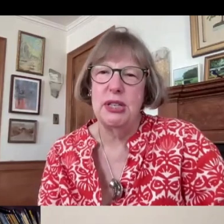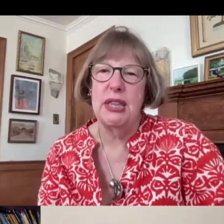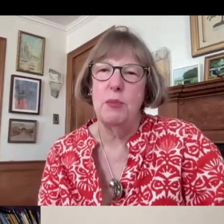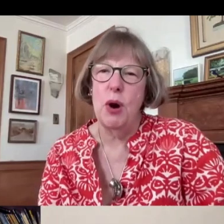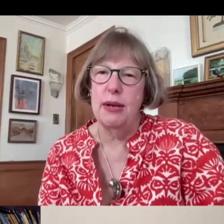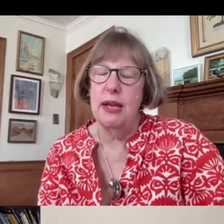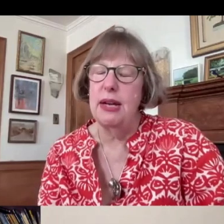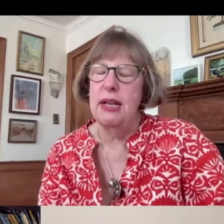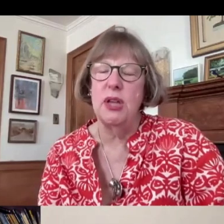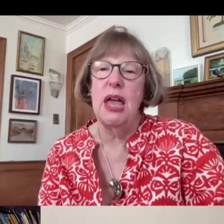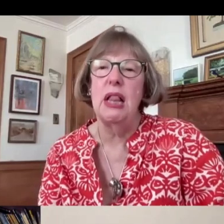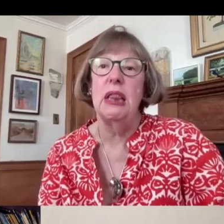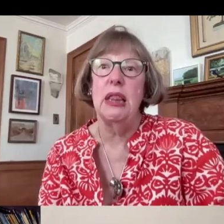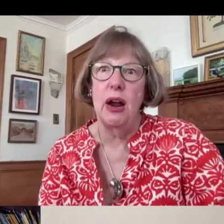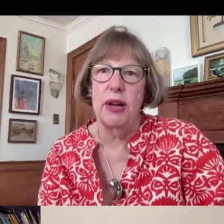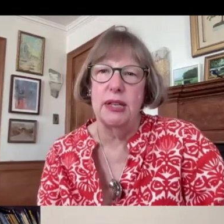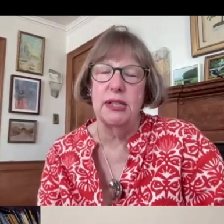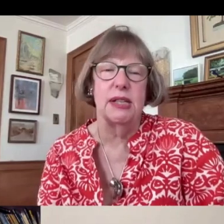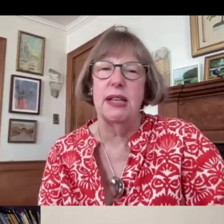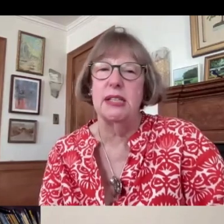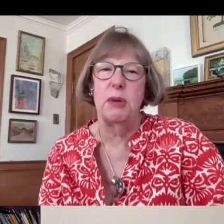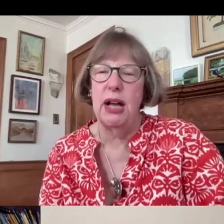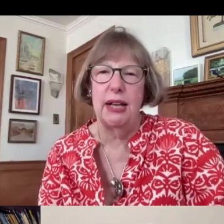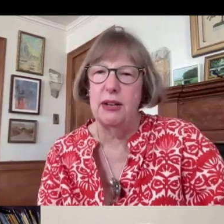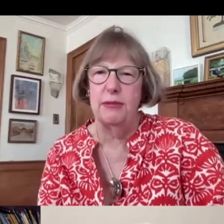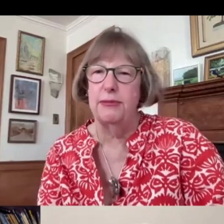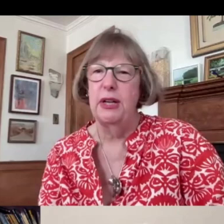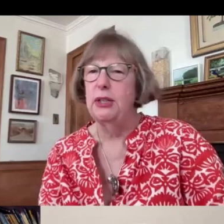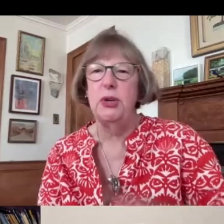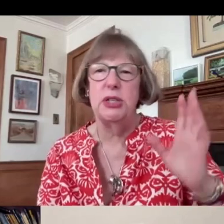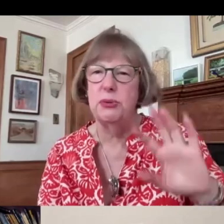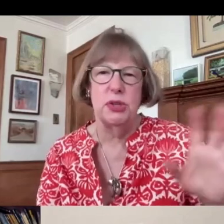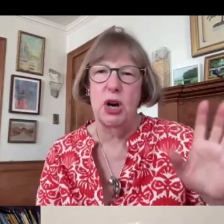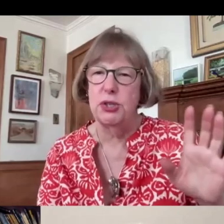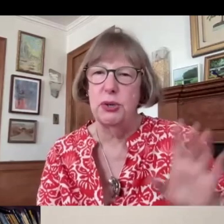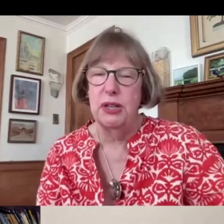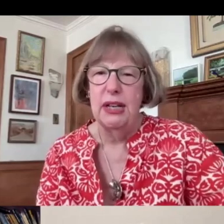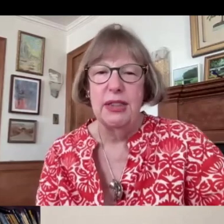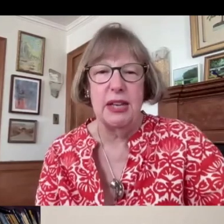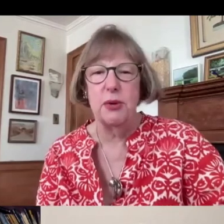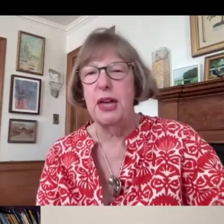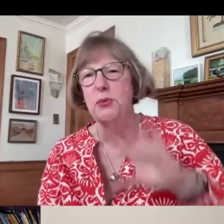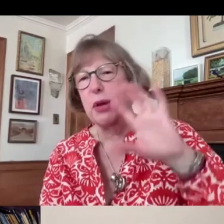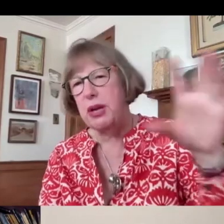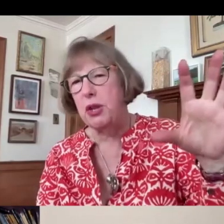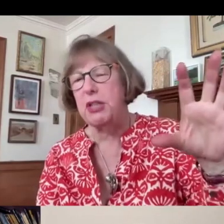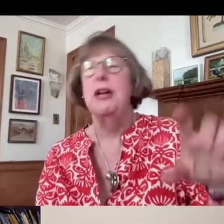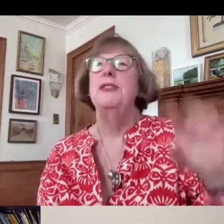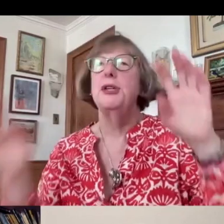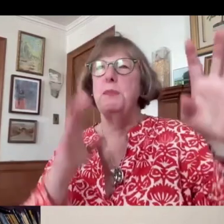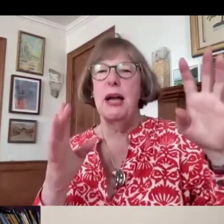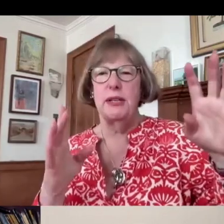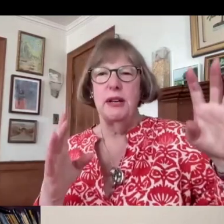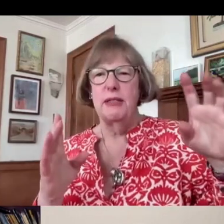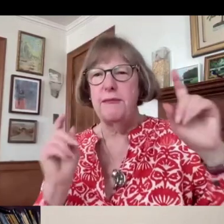should see them run. It is hilarious. It's like some kind of Looney Tunes cartoon. Oh, We go to the beach,